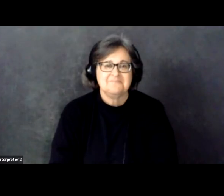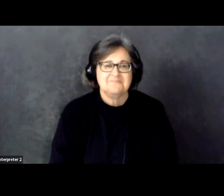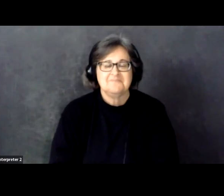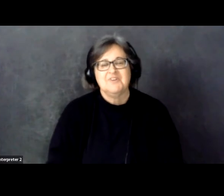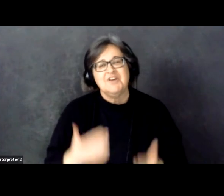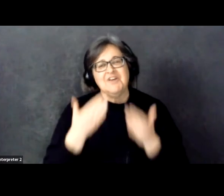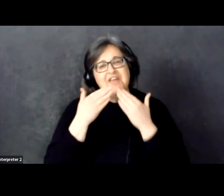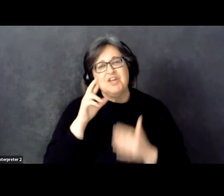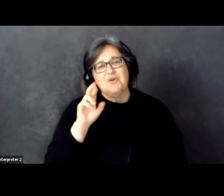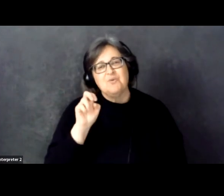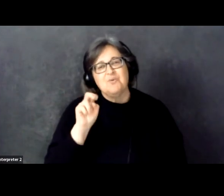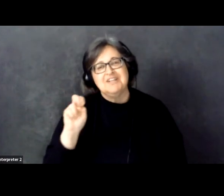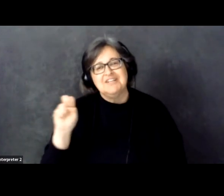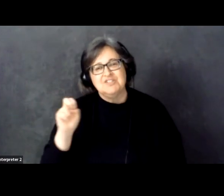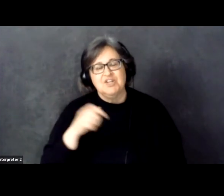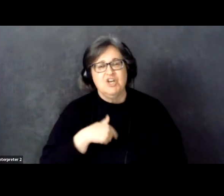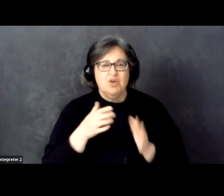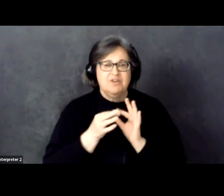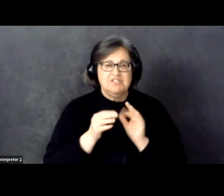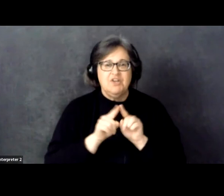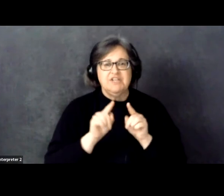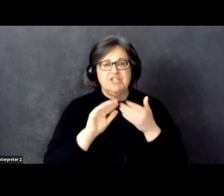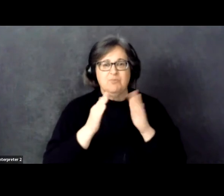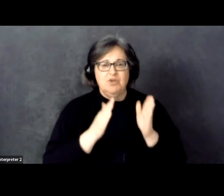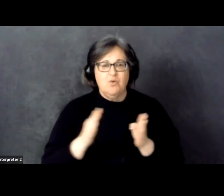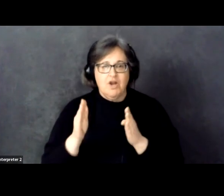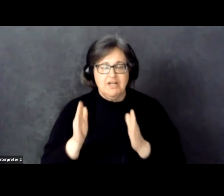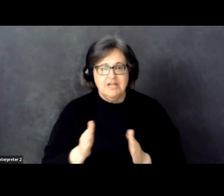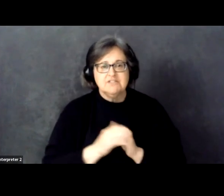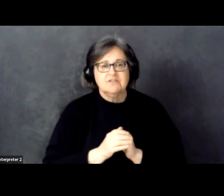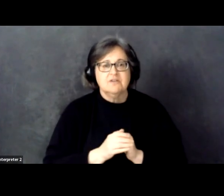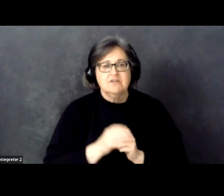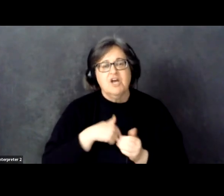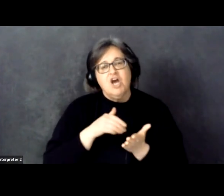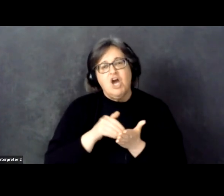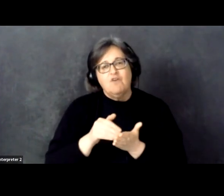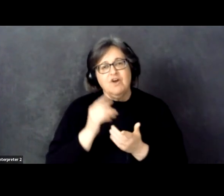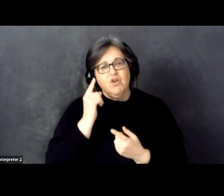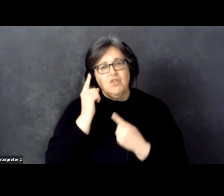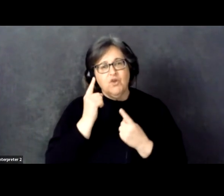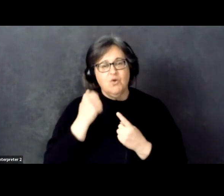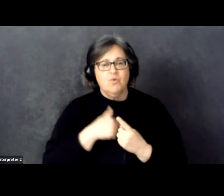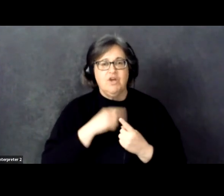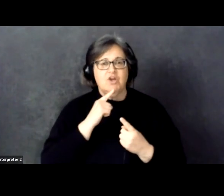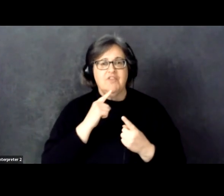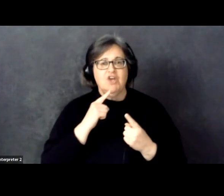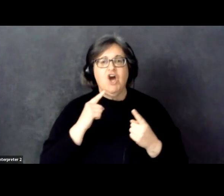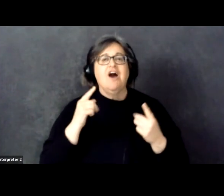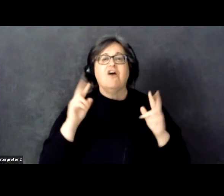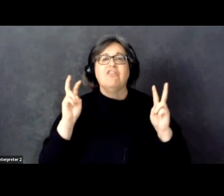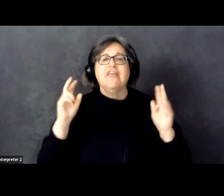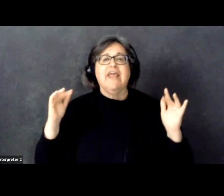Thank you, Renee. I must say, as a community organizer, I often think that we are the gatherer of